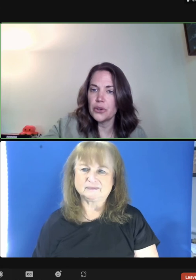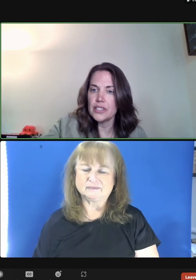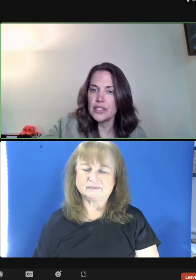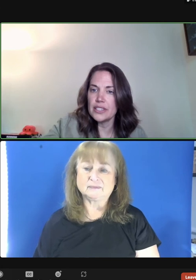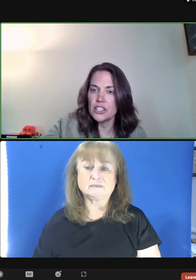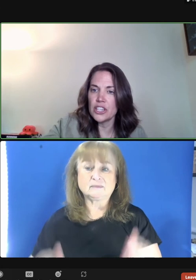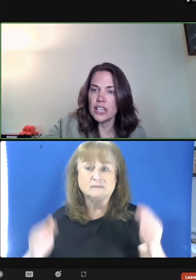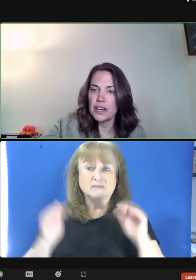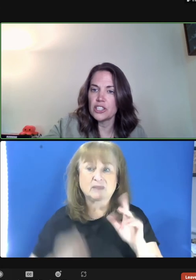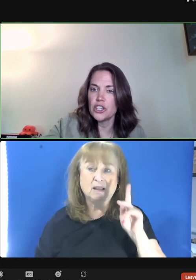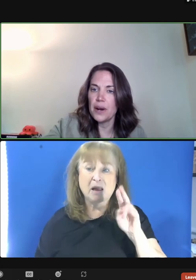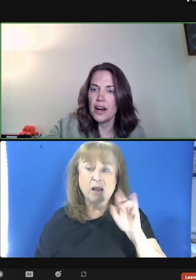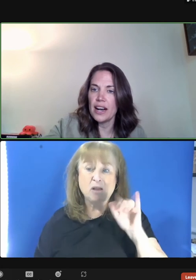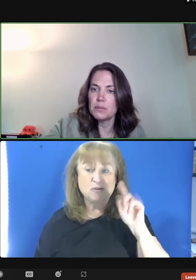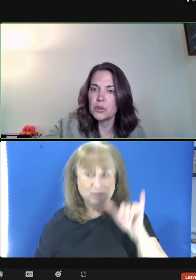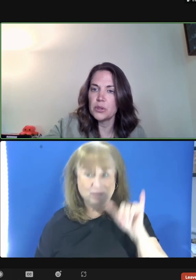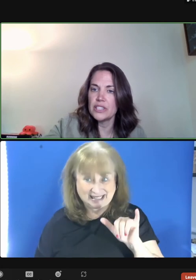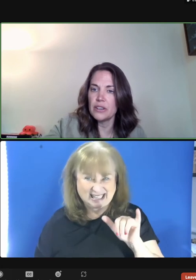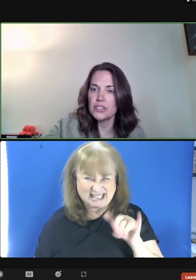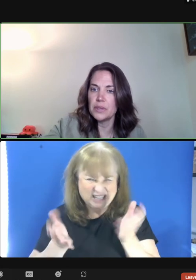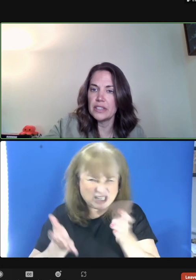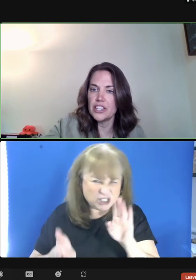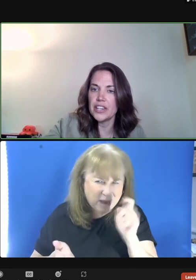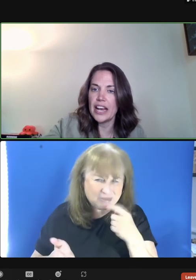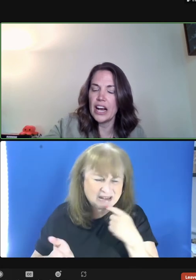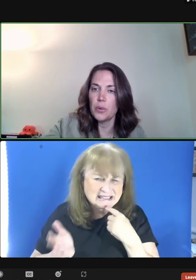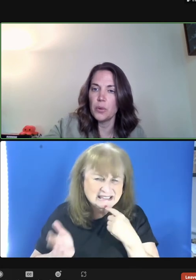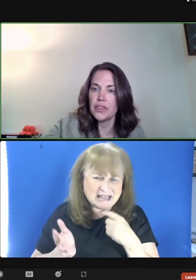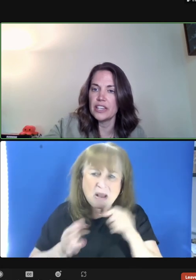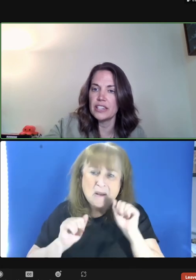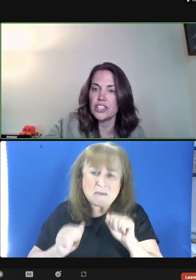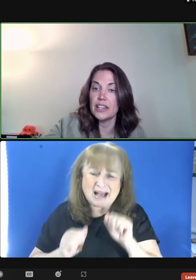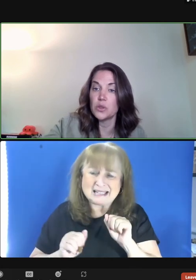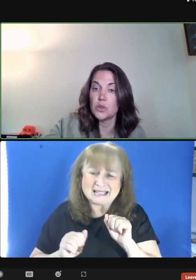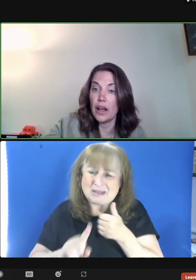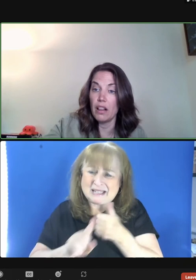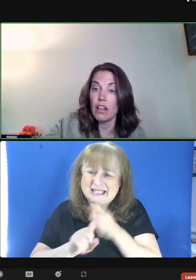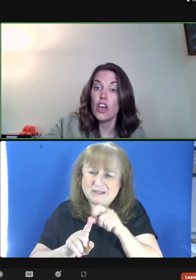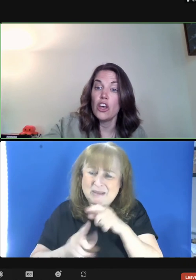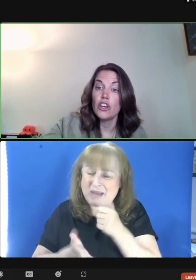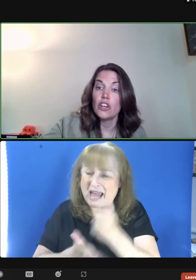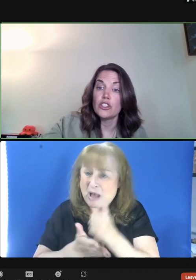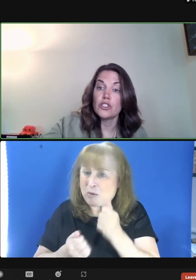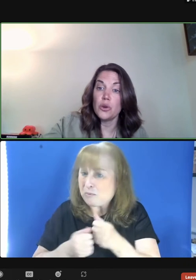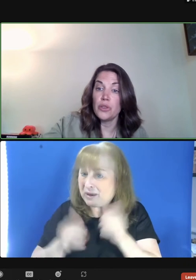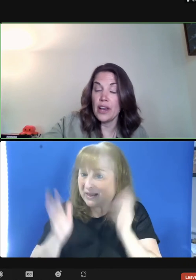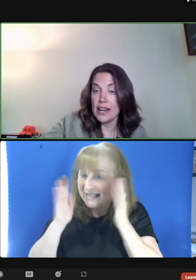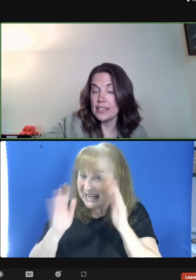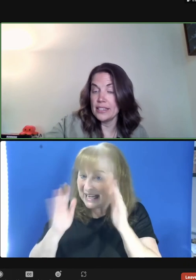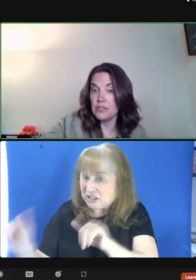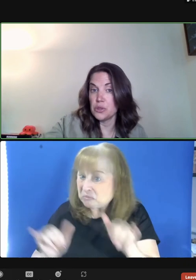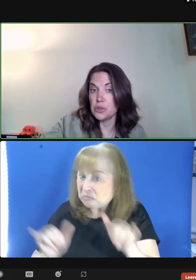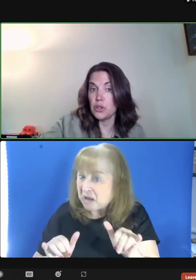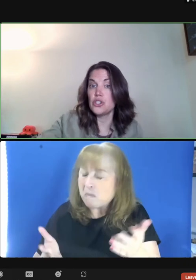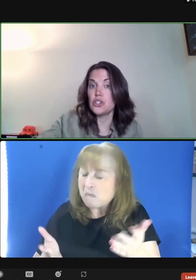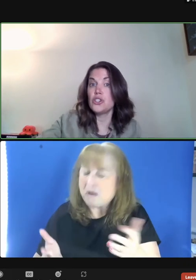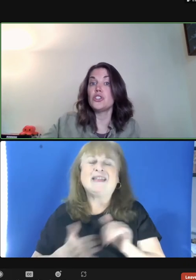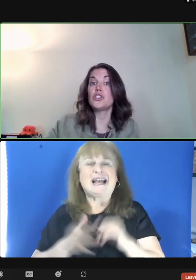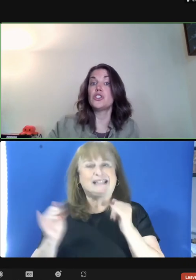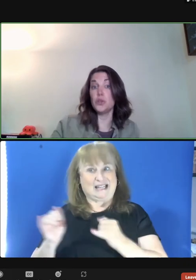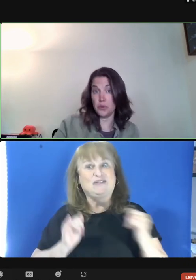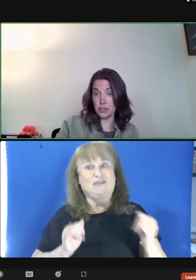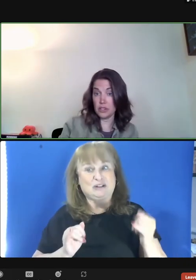And so Christy says in the chat box, could possible self-stimulation help with attention as well? So that's